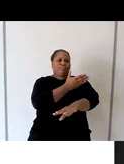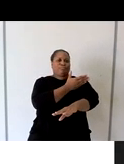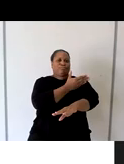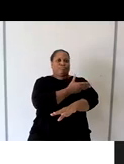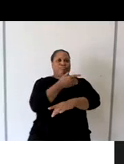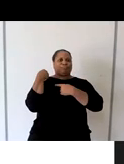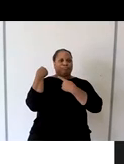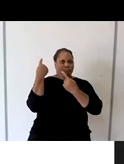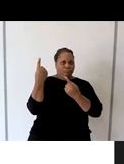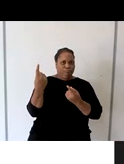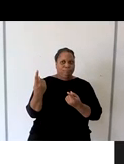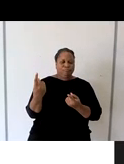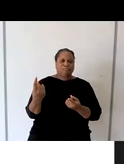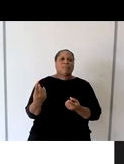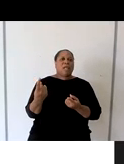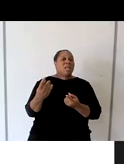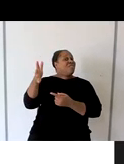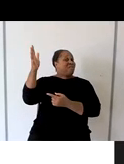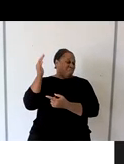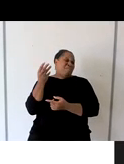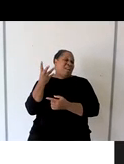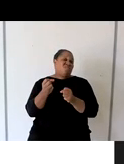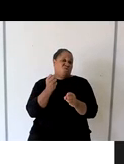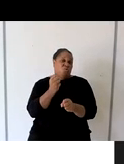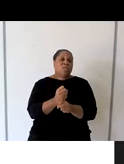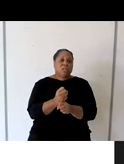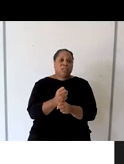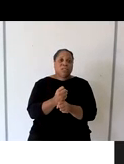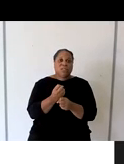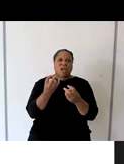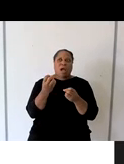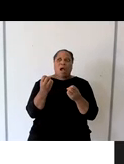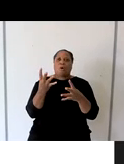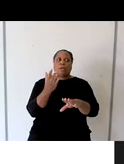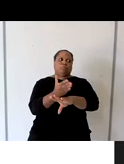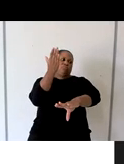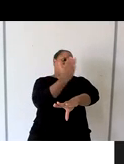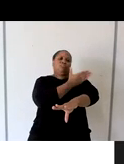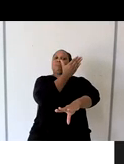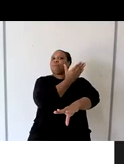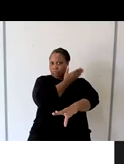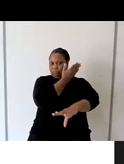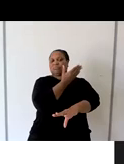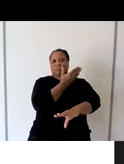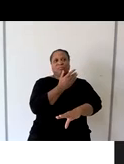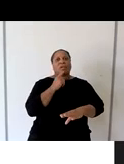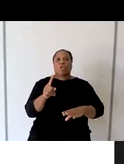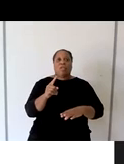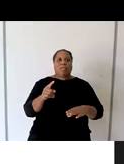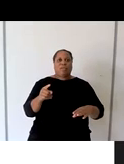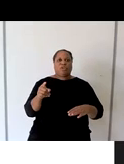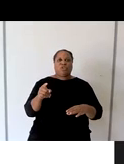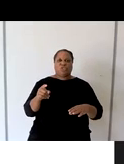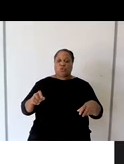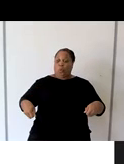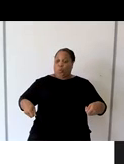know, even in the past few years, just how much it's grown. You know, there's wheels out there now that for people